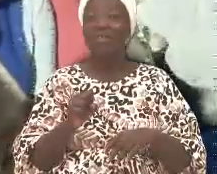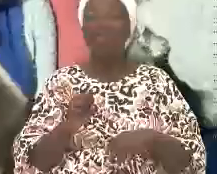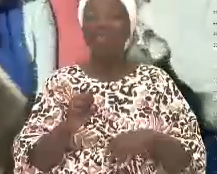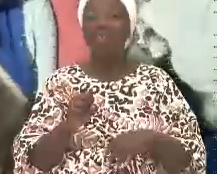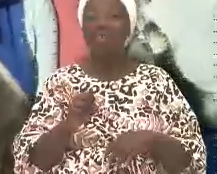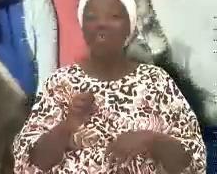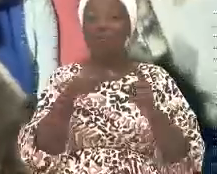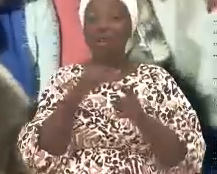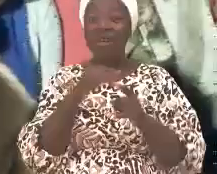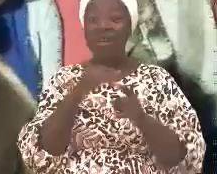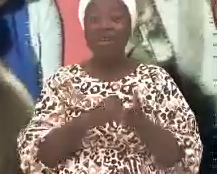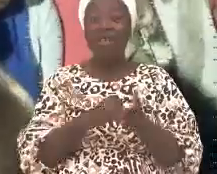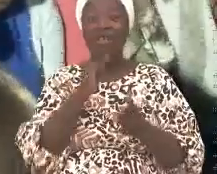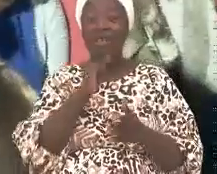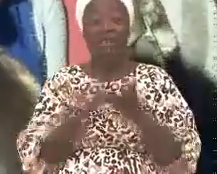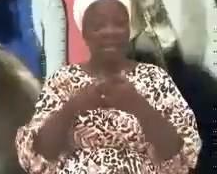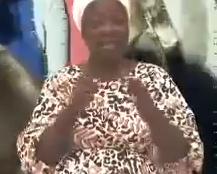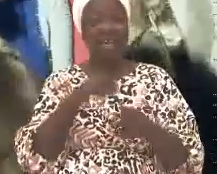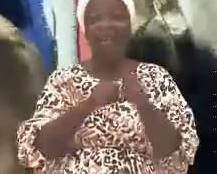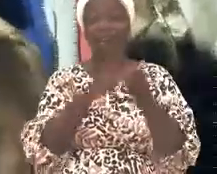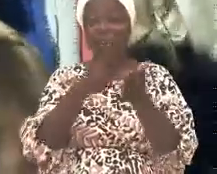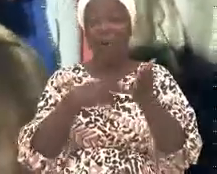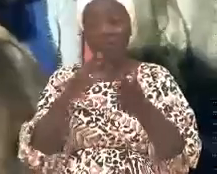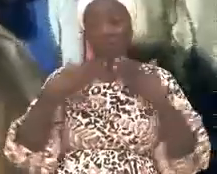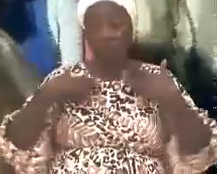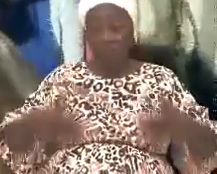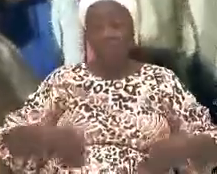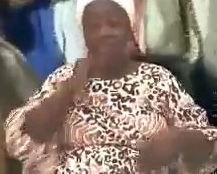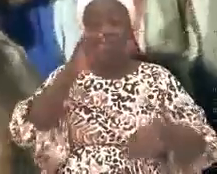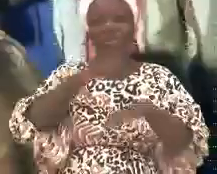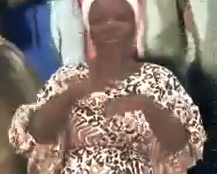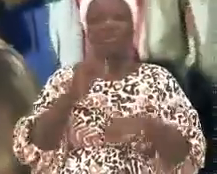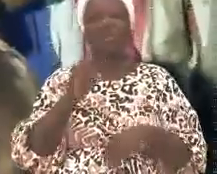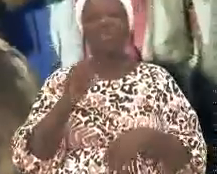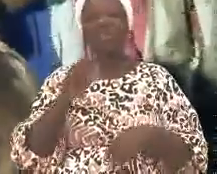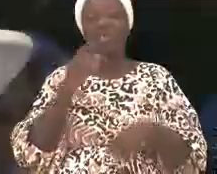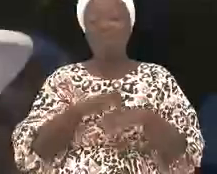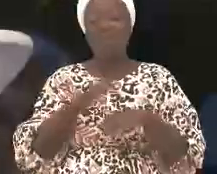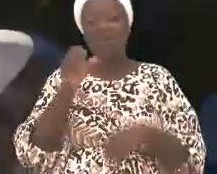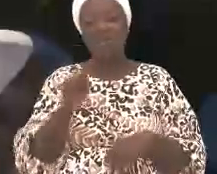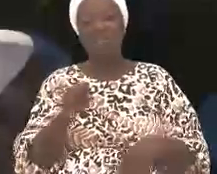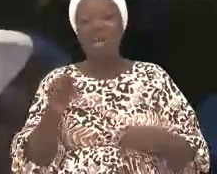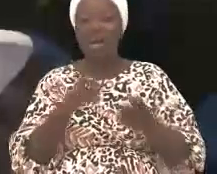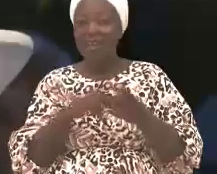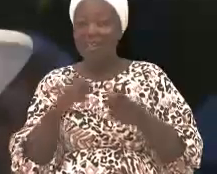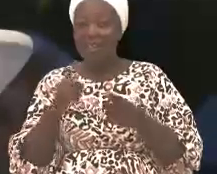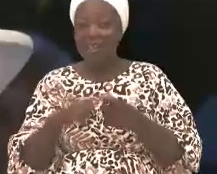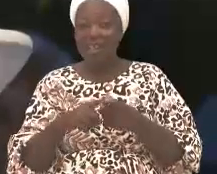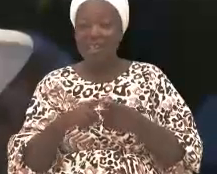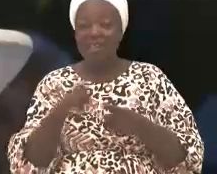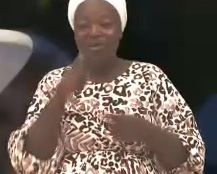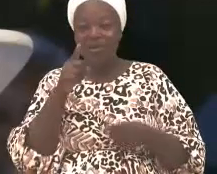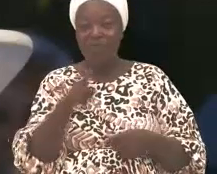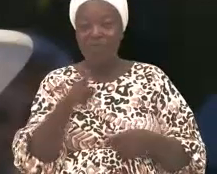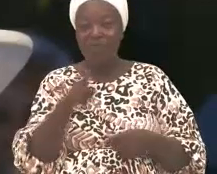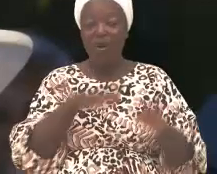touched. You are under divine touch tonight. Heaven is going to open on